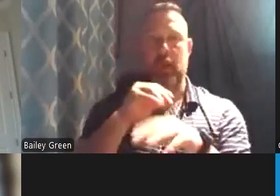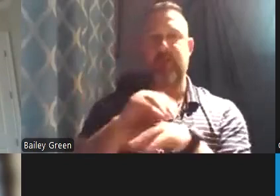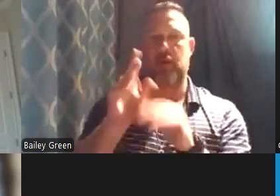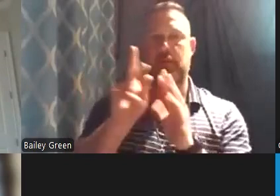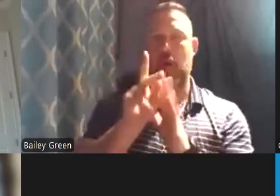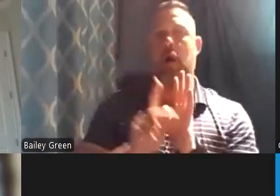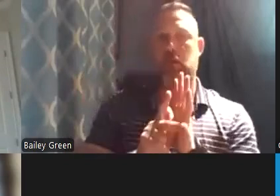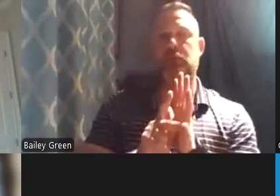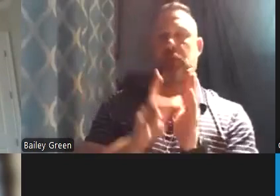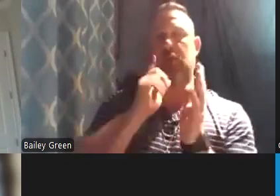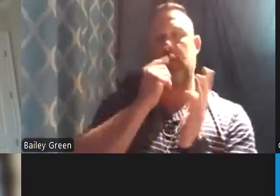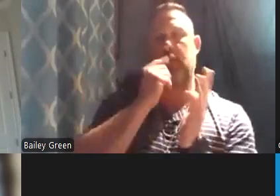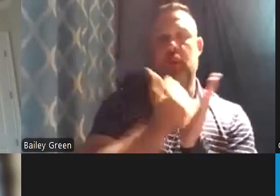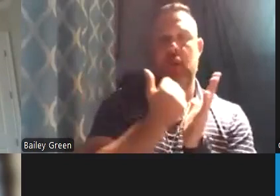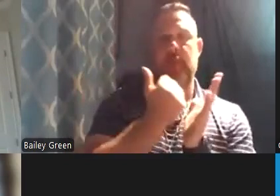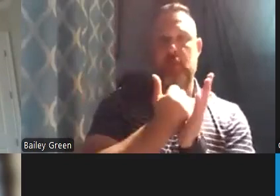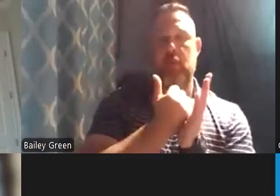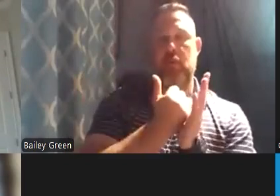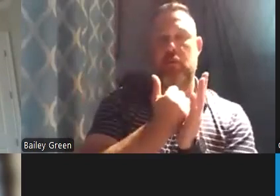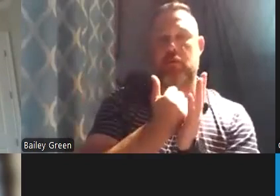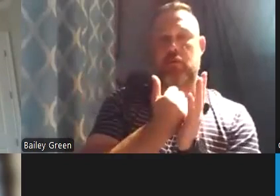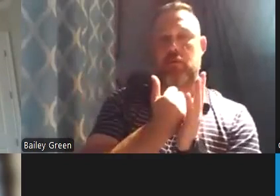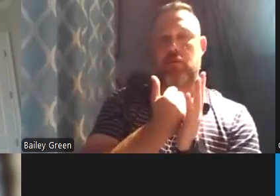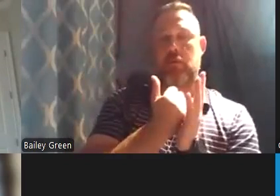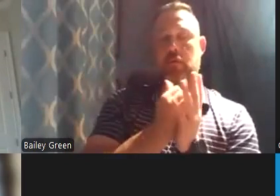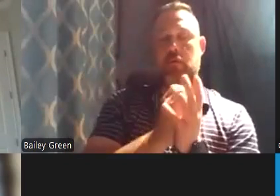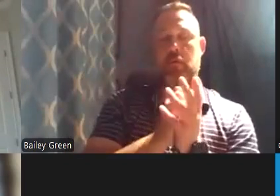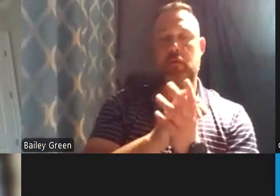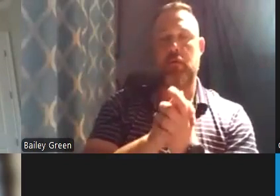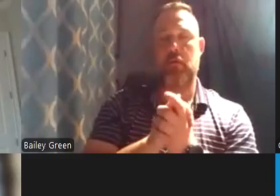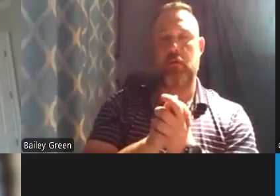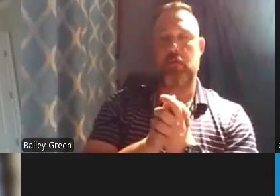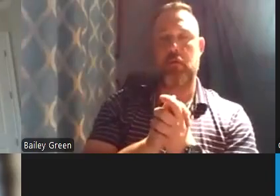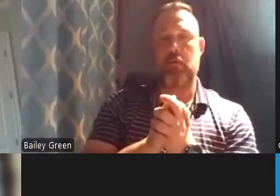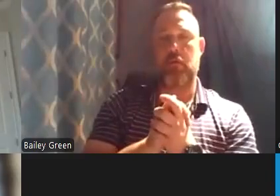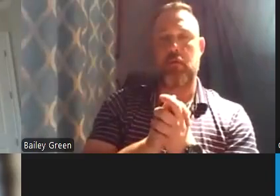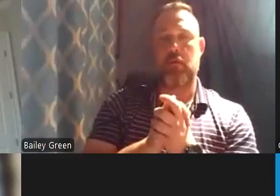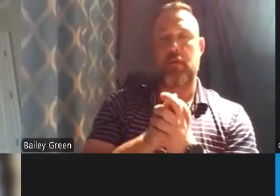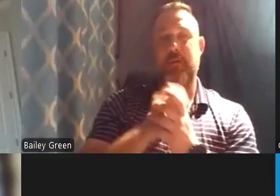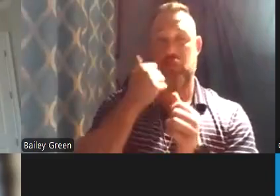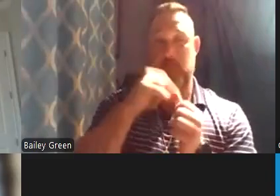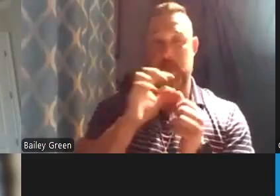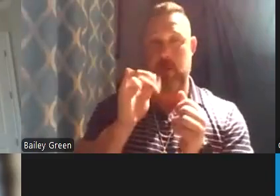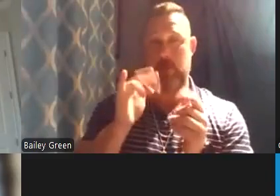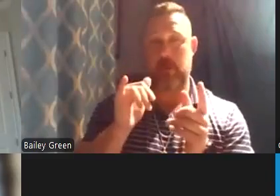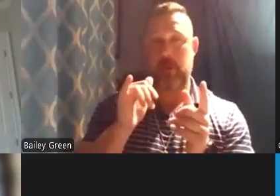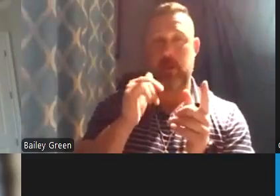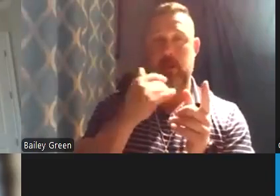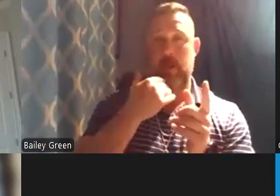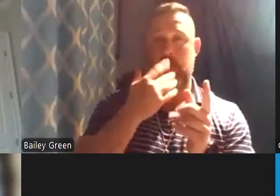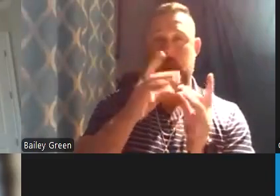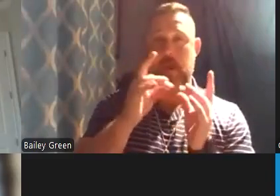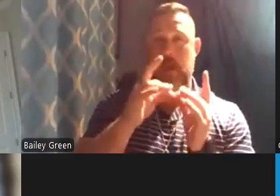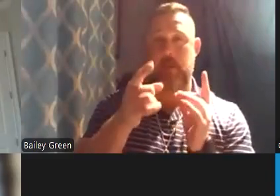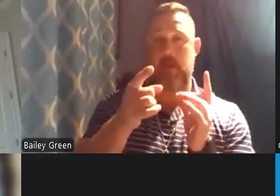would be very, very helpful. Not the least of which is, if you remember, Emily made the comment that she had consulted